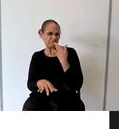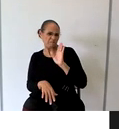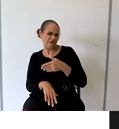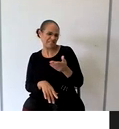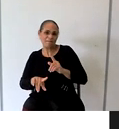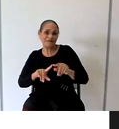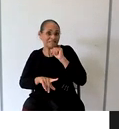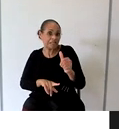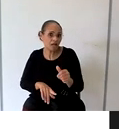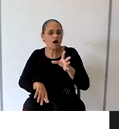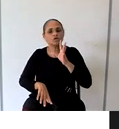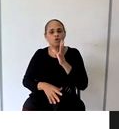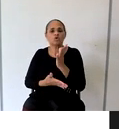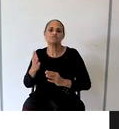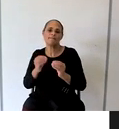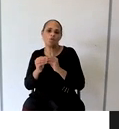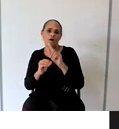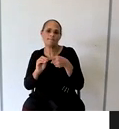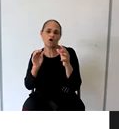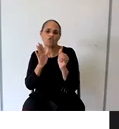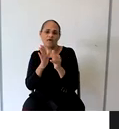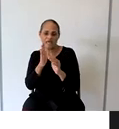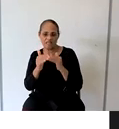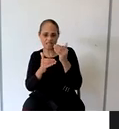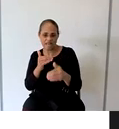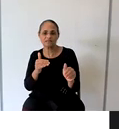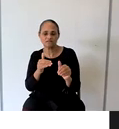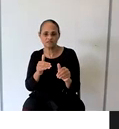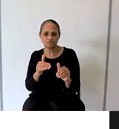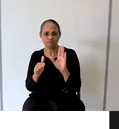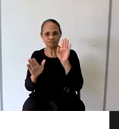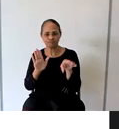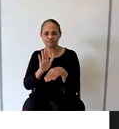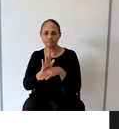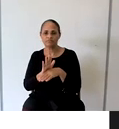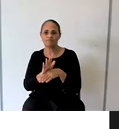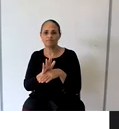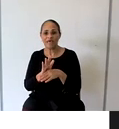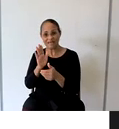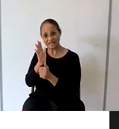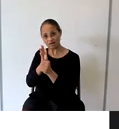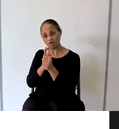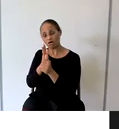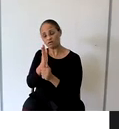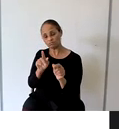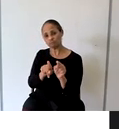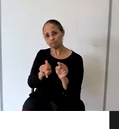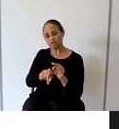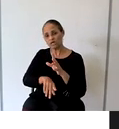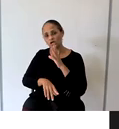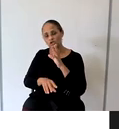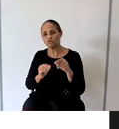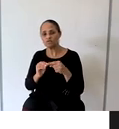I'll talk a little bit more about that in the next slide. And in the article as well, it talked about